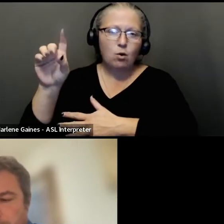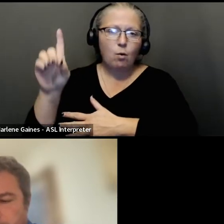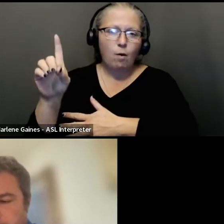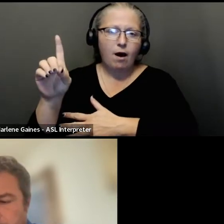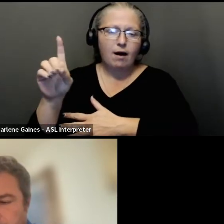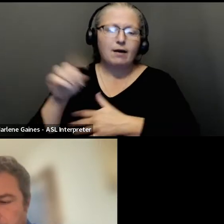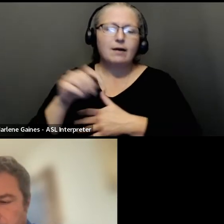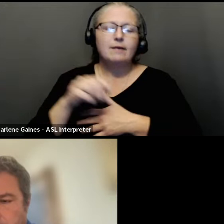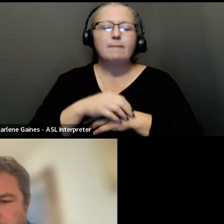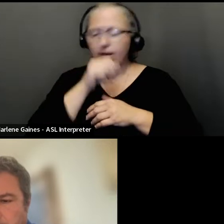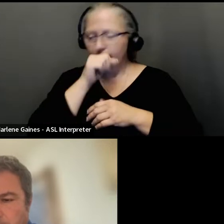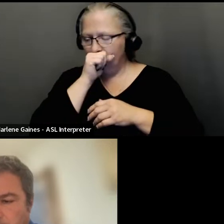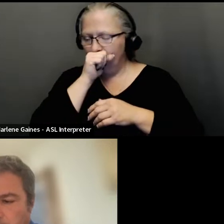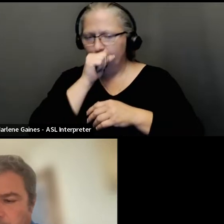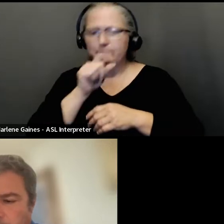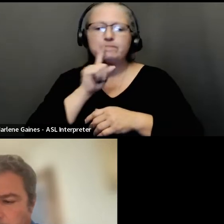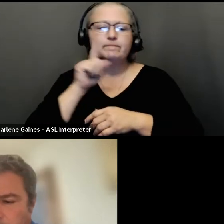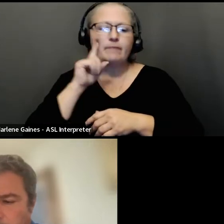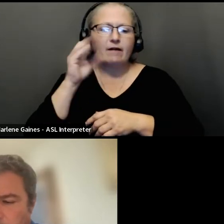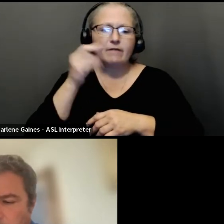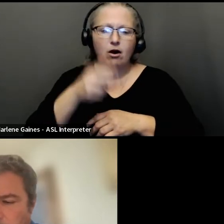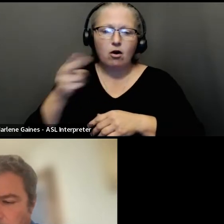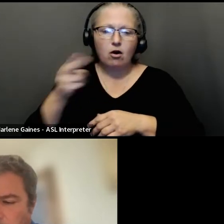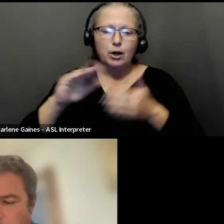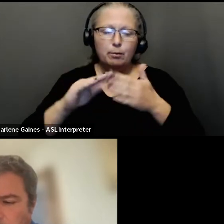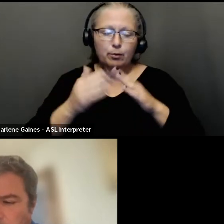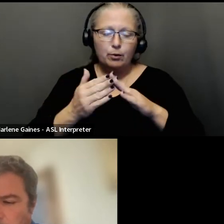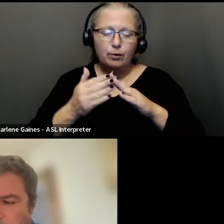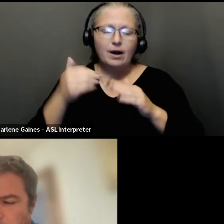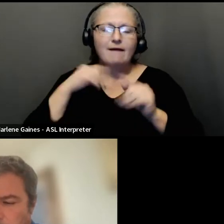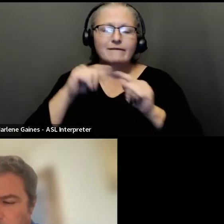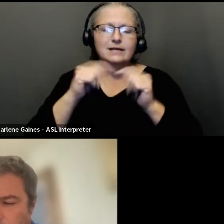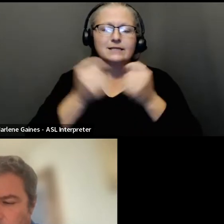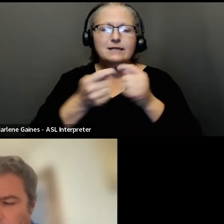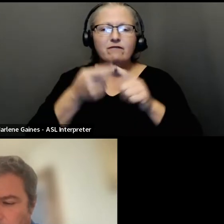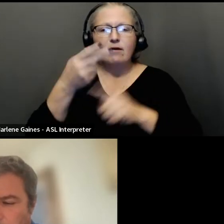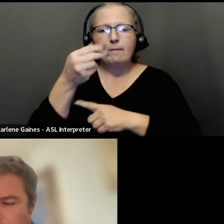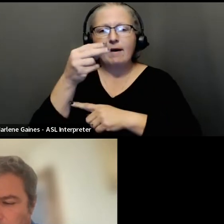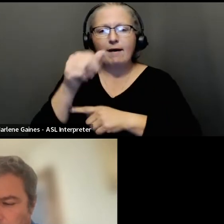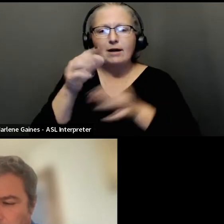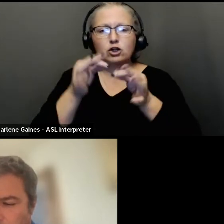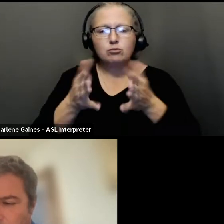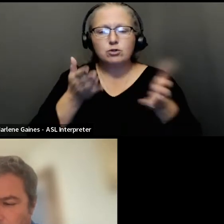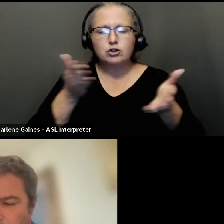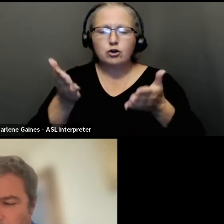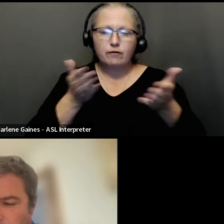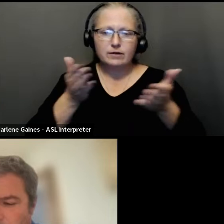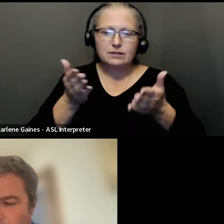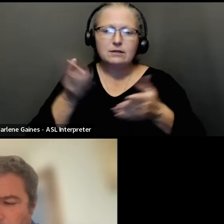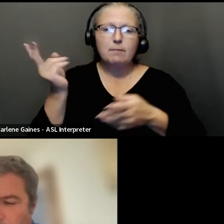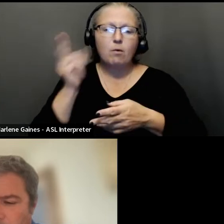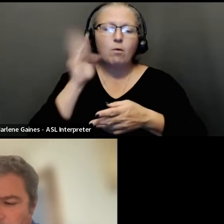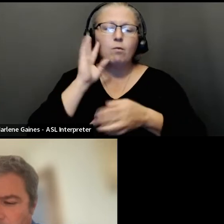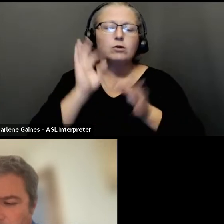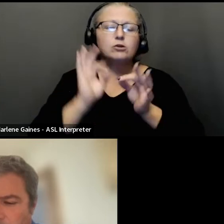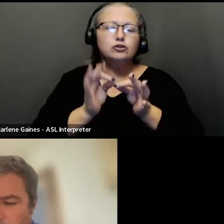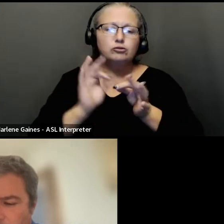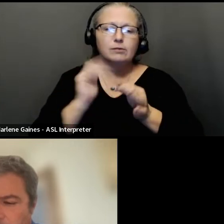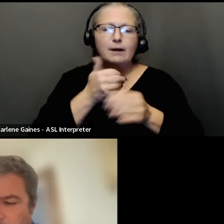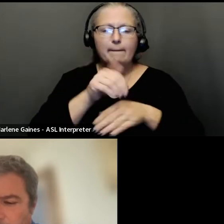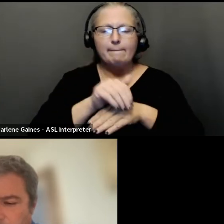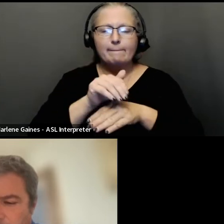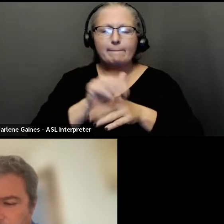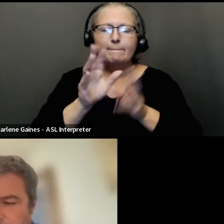650-558-2201. For our deaf and hard of hearing community, we have a team from Hannah Interpreting Services, and they will be interpreting our meeting